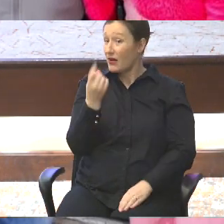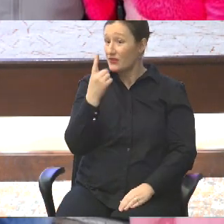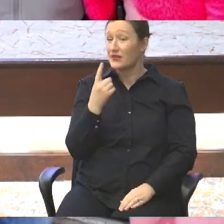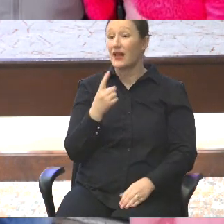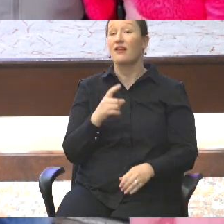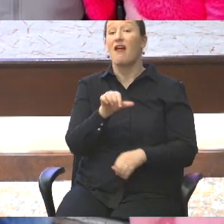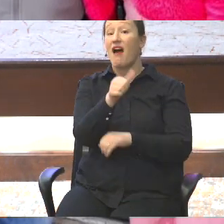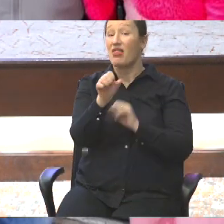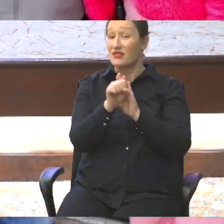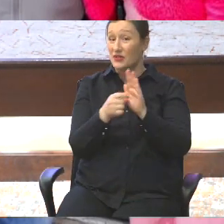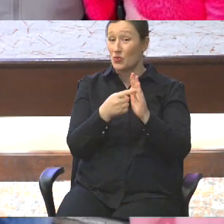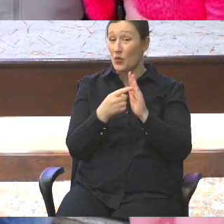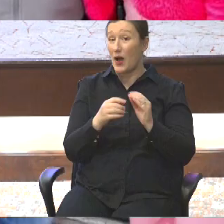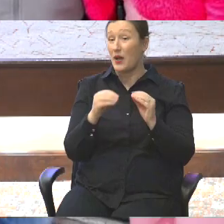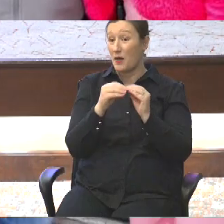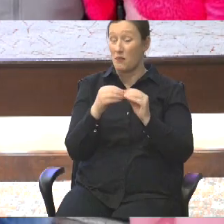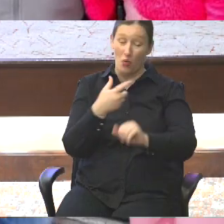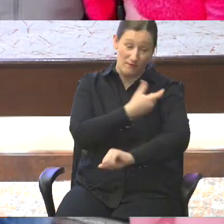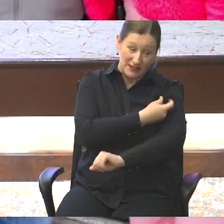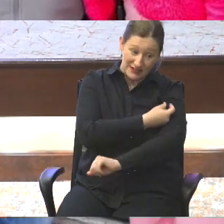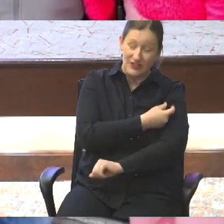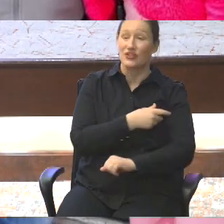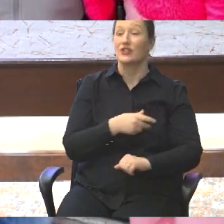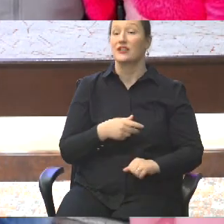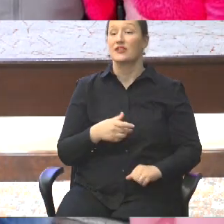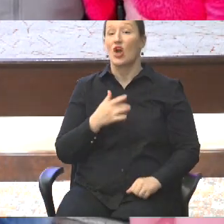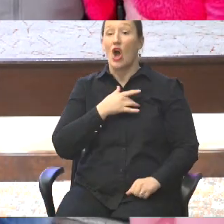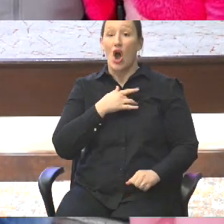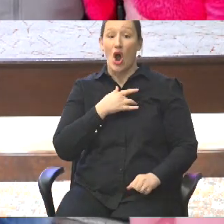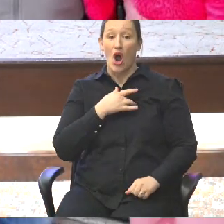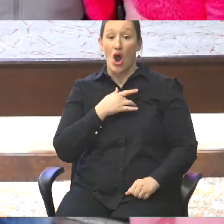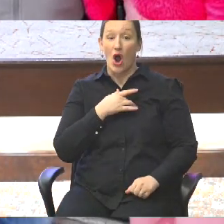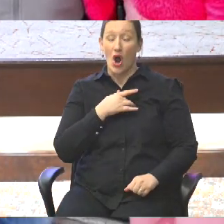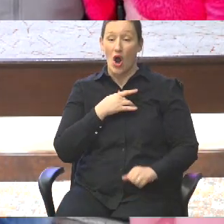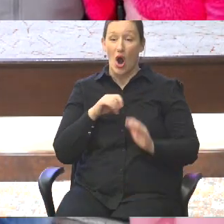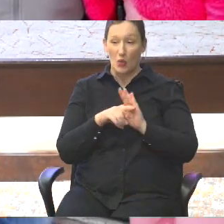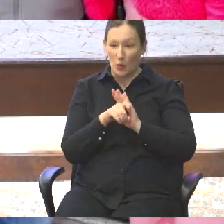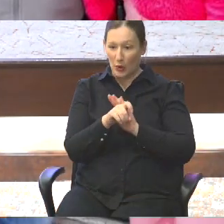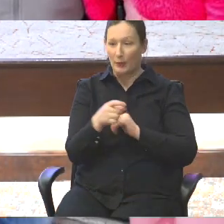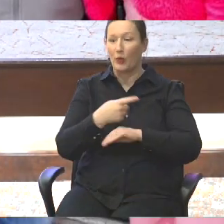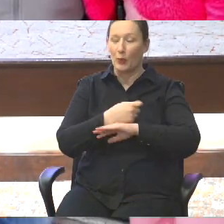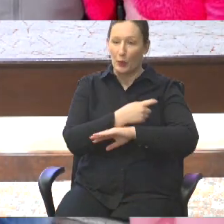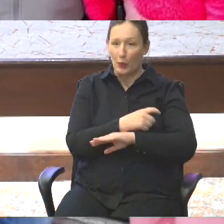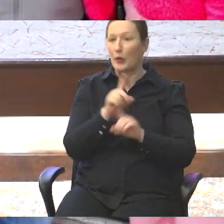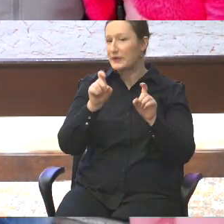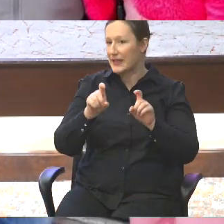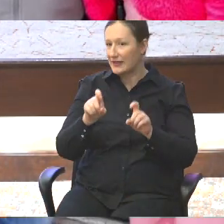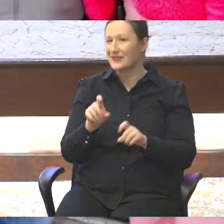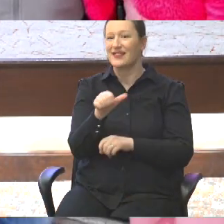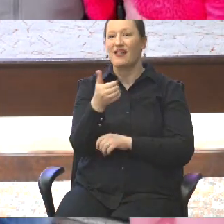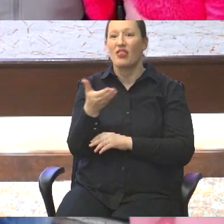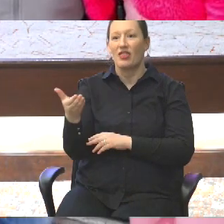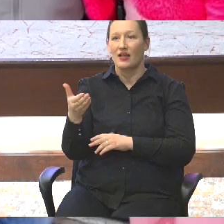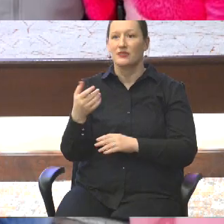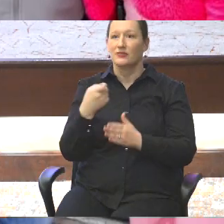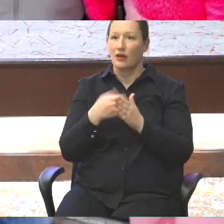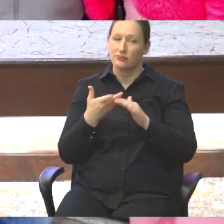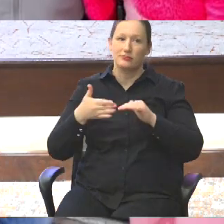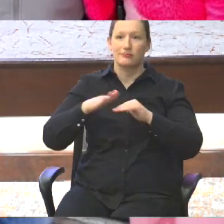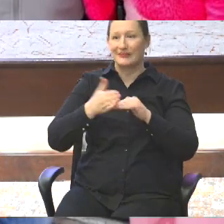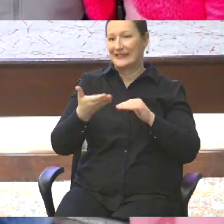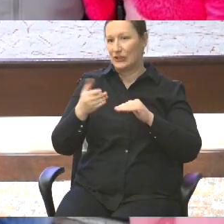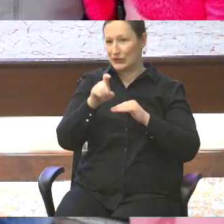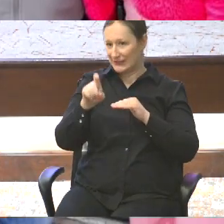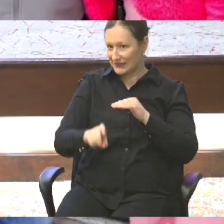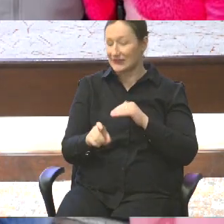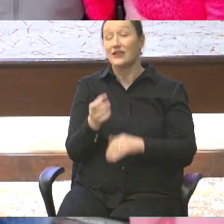some states, fecals, heartworm tests, medications, et cetera, which we all do in-house beforehand. Since